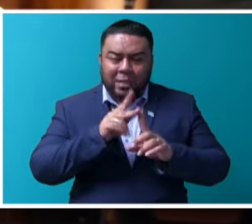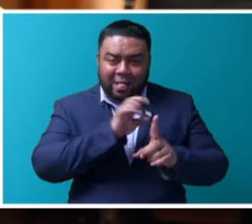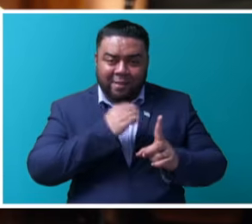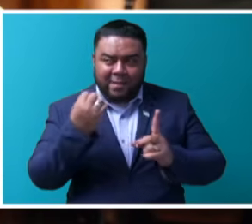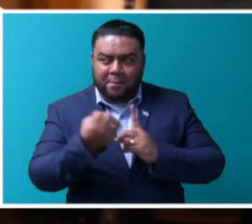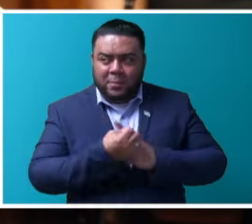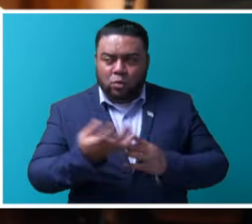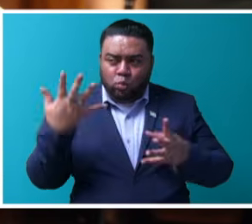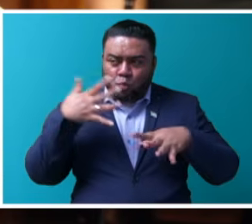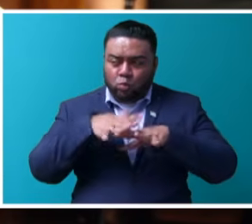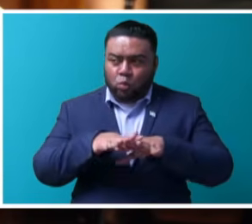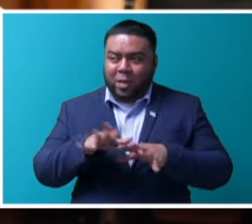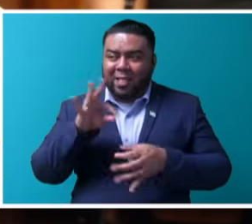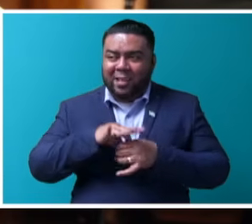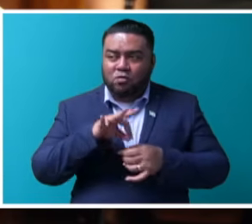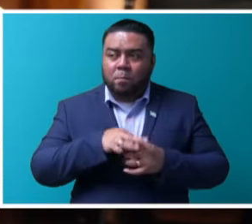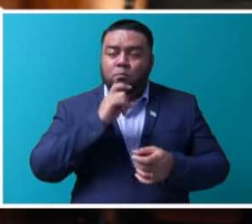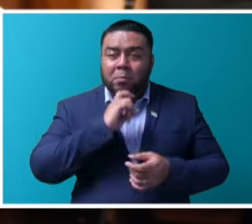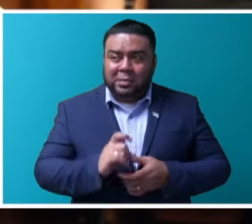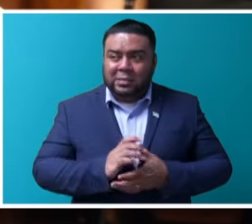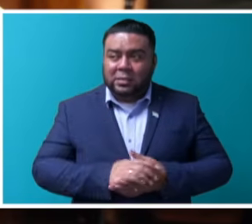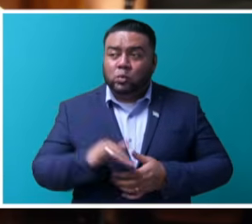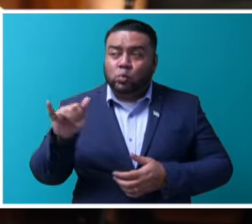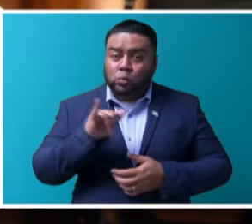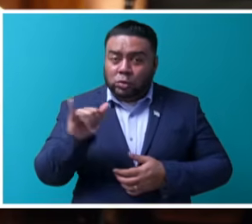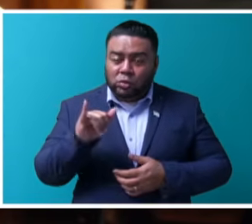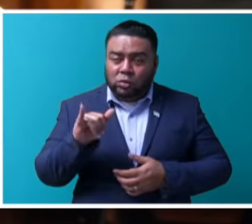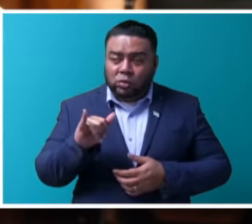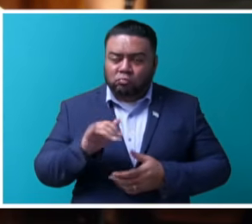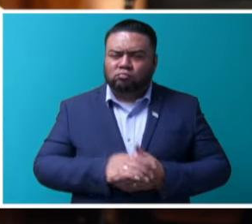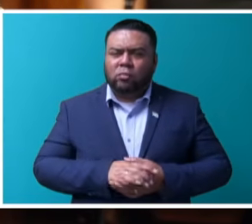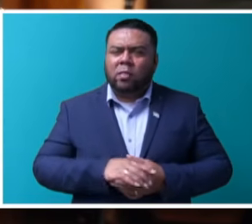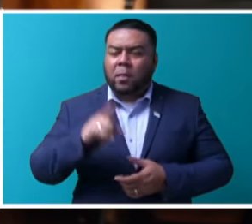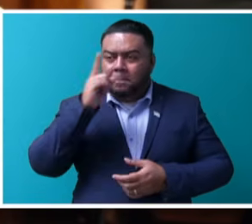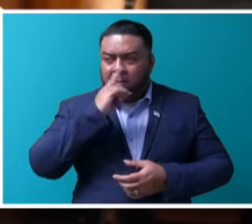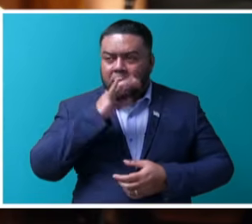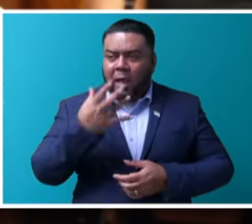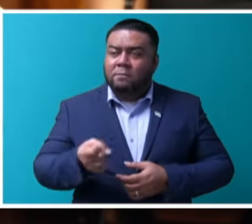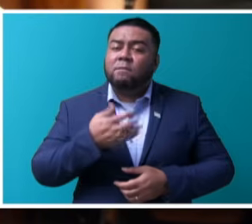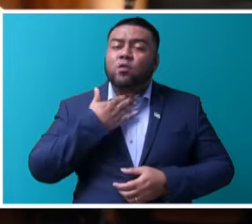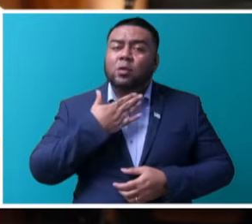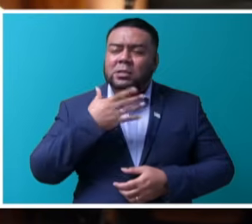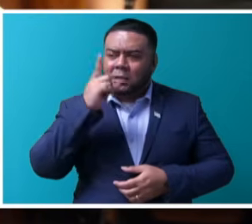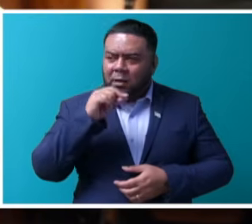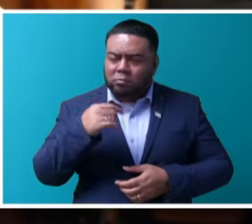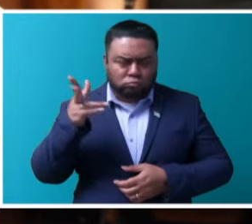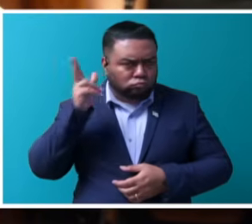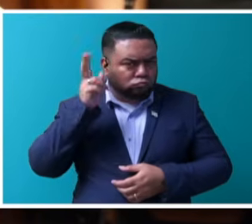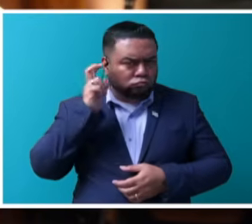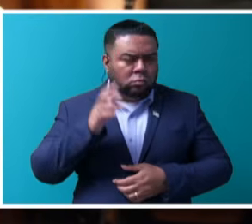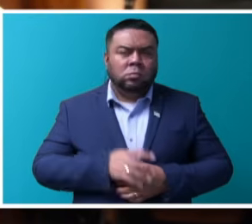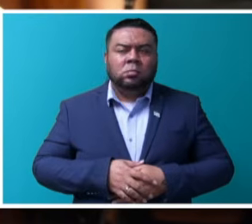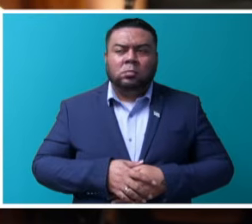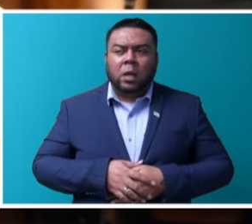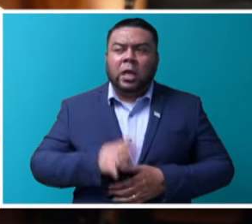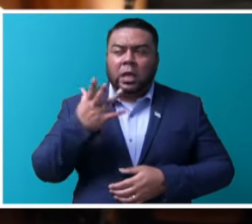in line with our election promise, in which, once again, the people had a voice and were able to be heard in